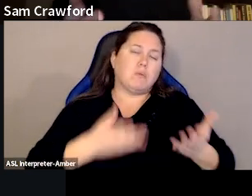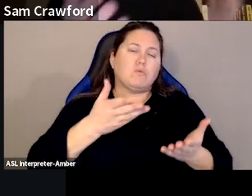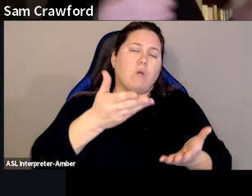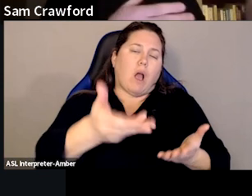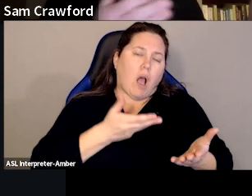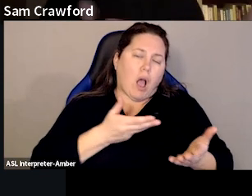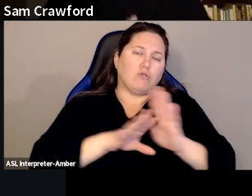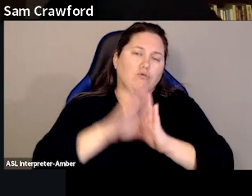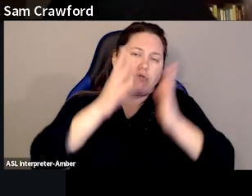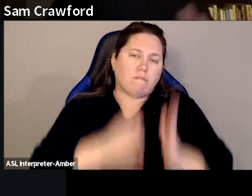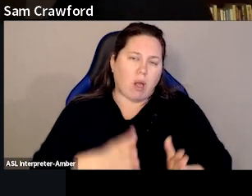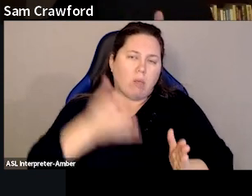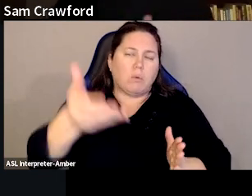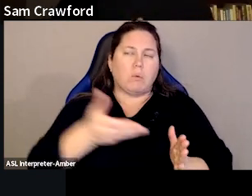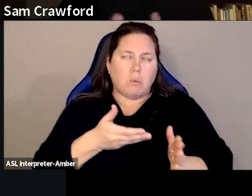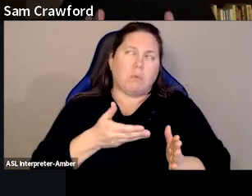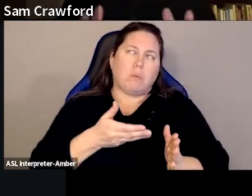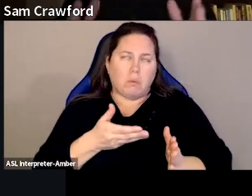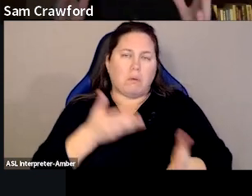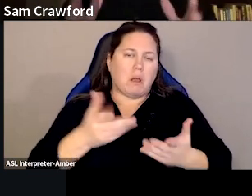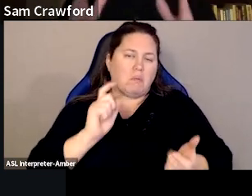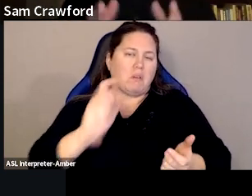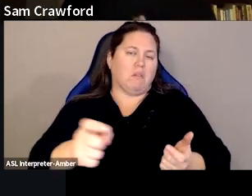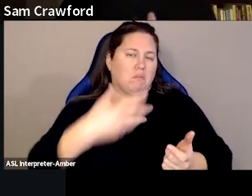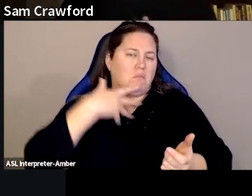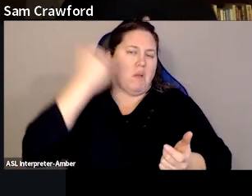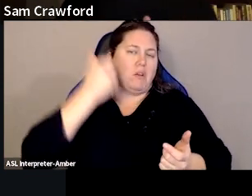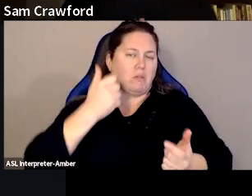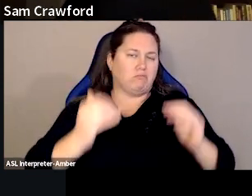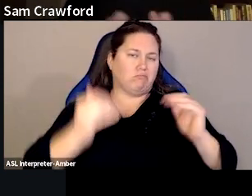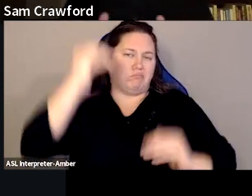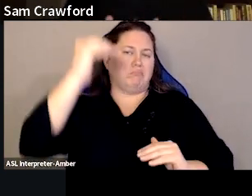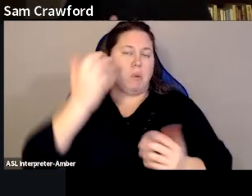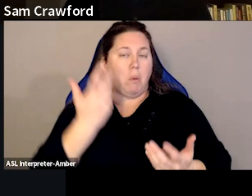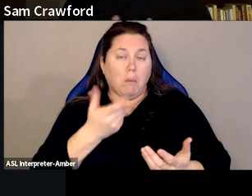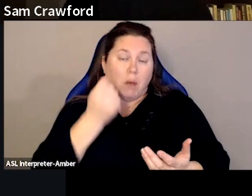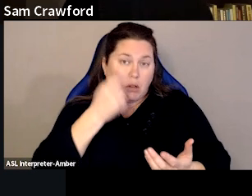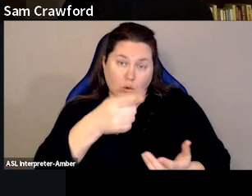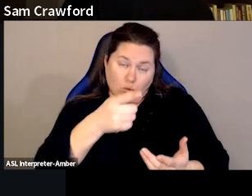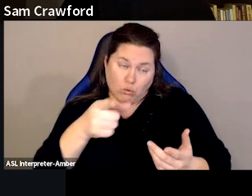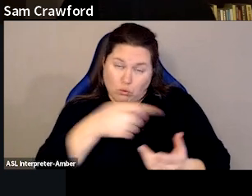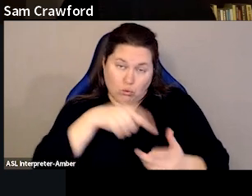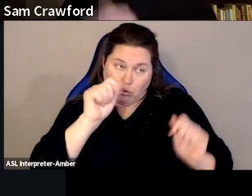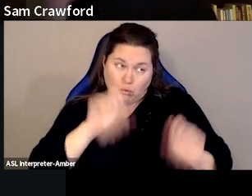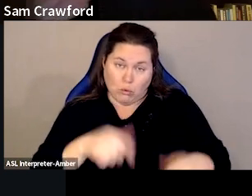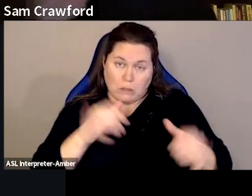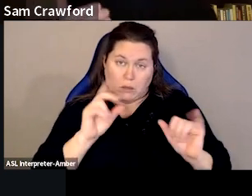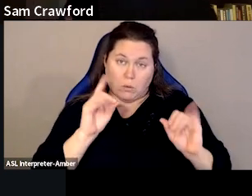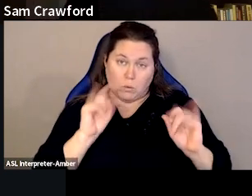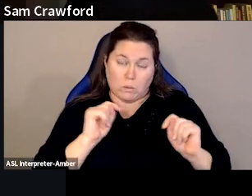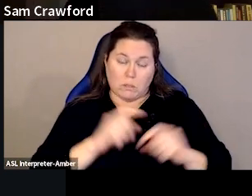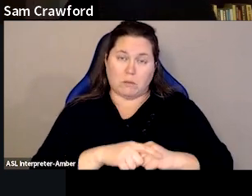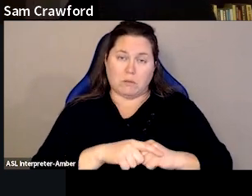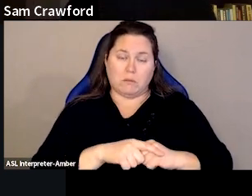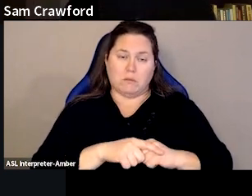think back to the Gordon Ramsay analogy, you could still do it. And the fact that this is possible should be a massive